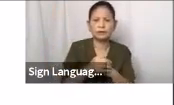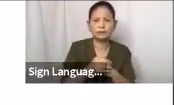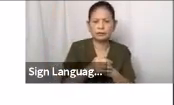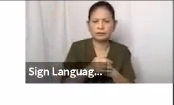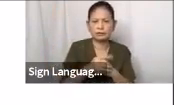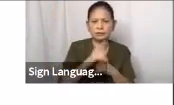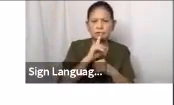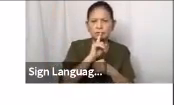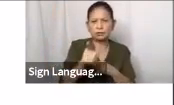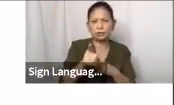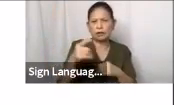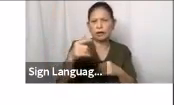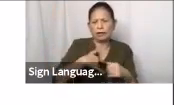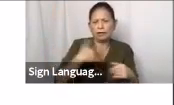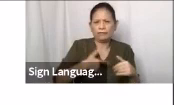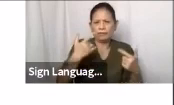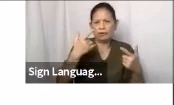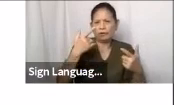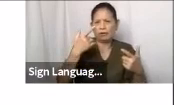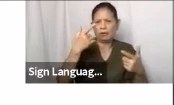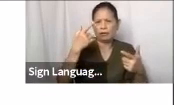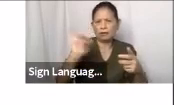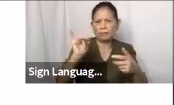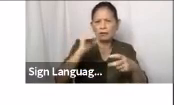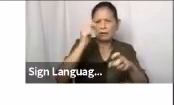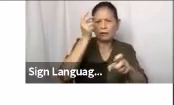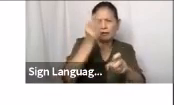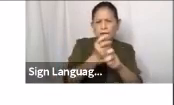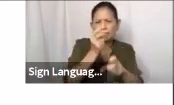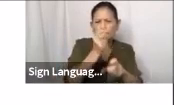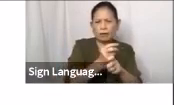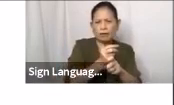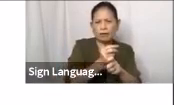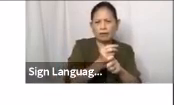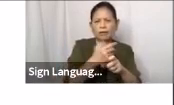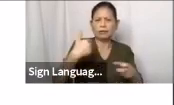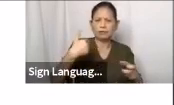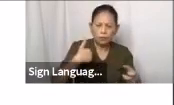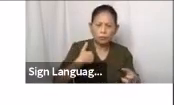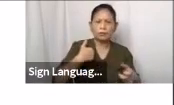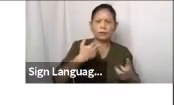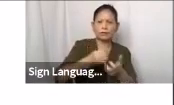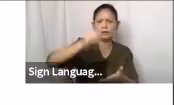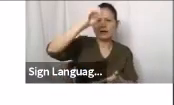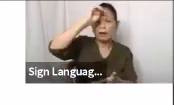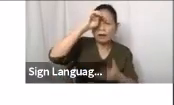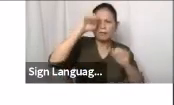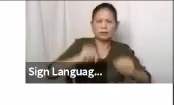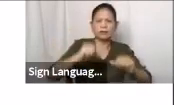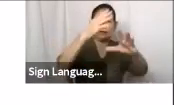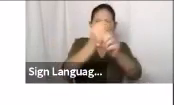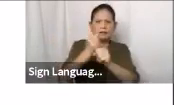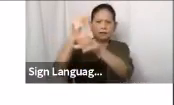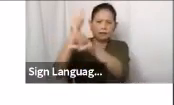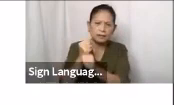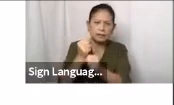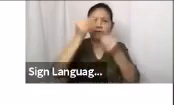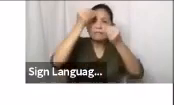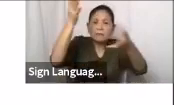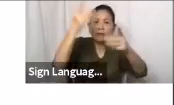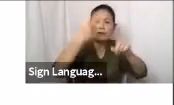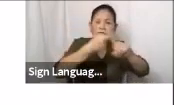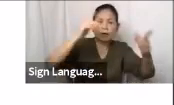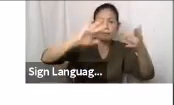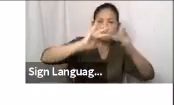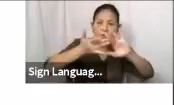hard, I would say, it's a very, as like we are educated, so we can get the information from the internet. We have the